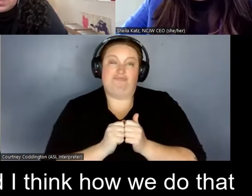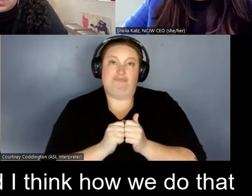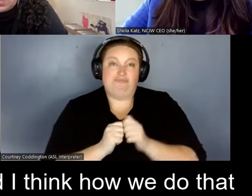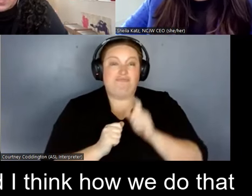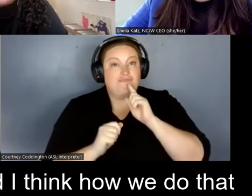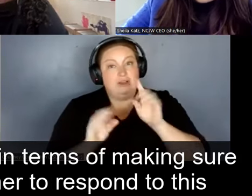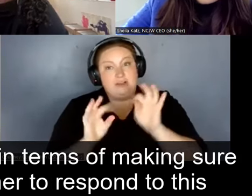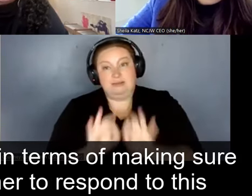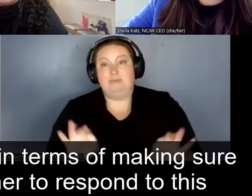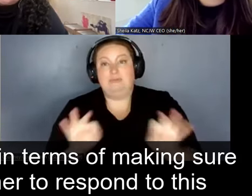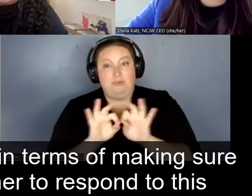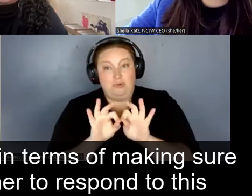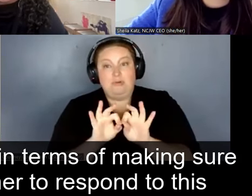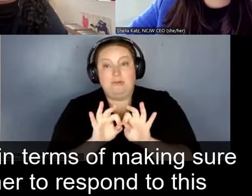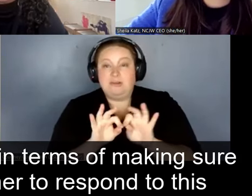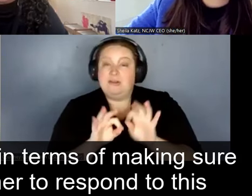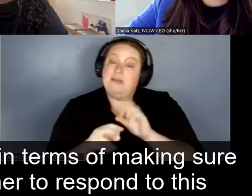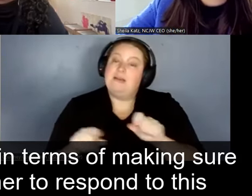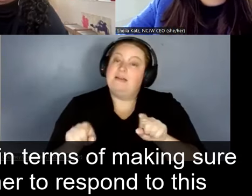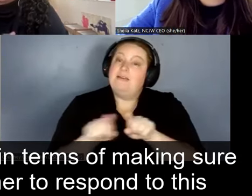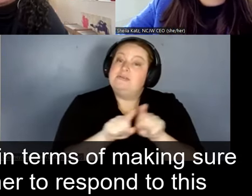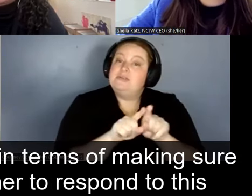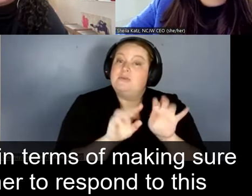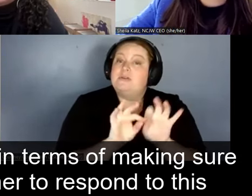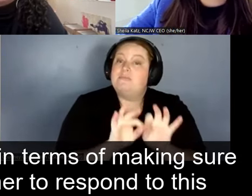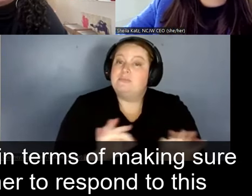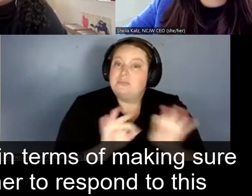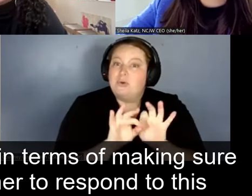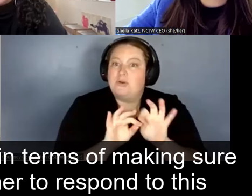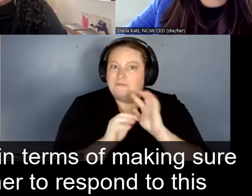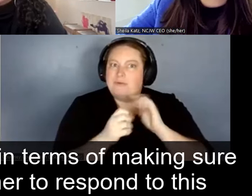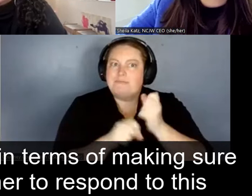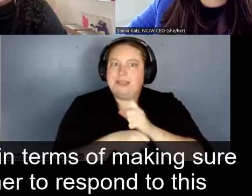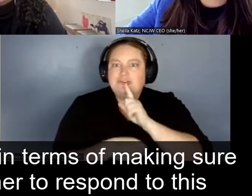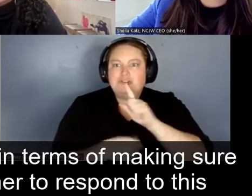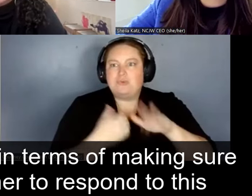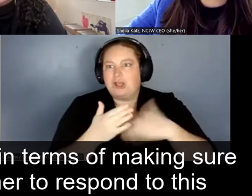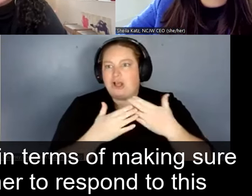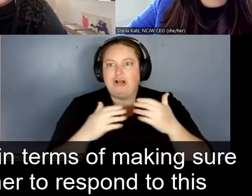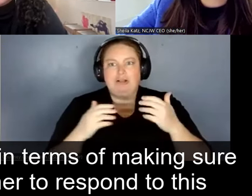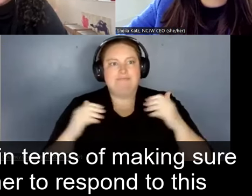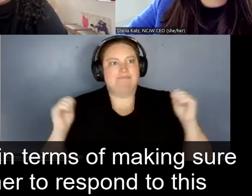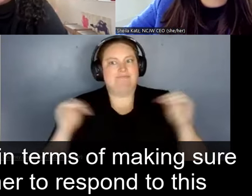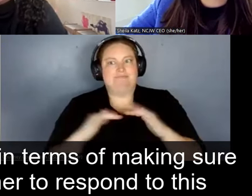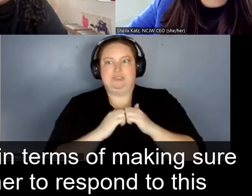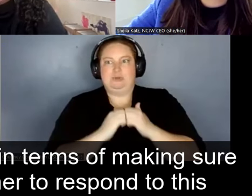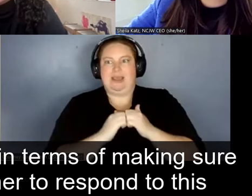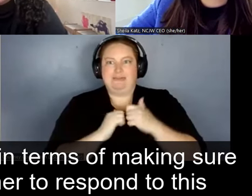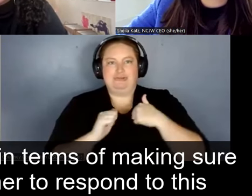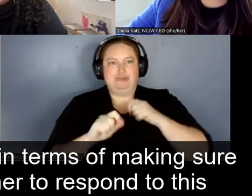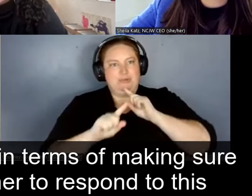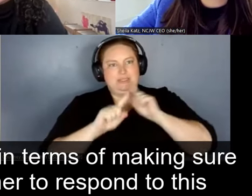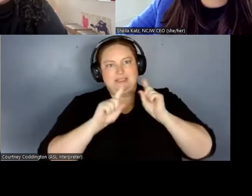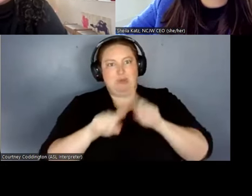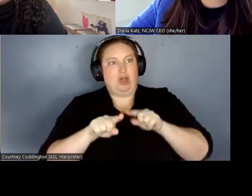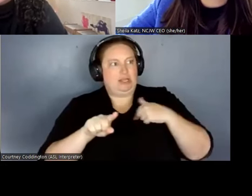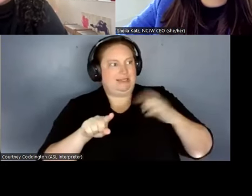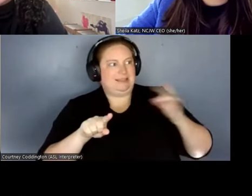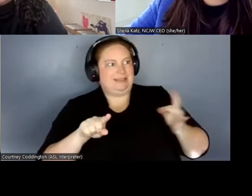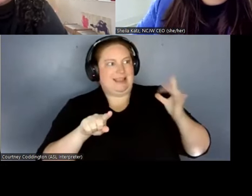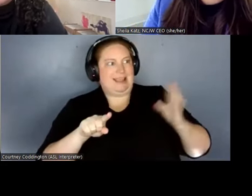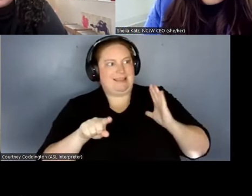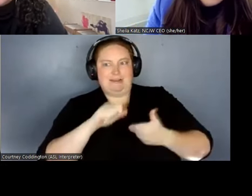important. And it's also important in terms of making sure that we all come together to respond to the scourge of hate that our country has been